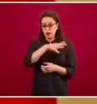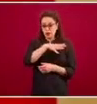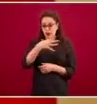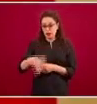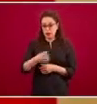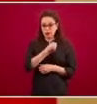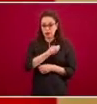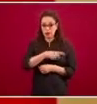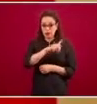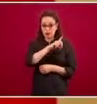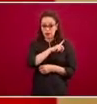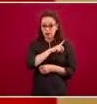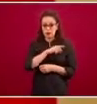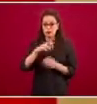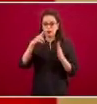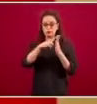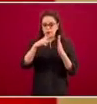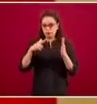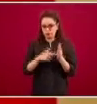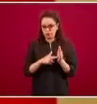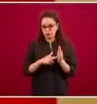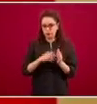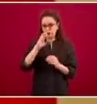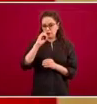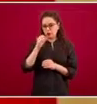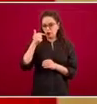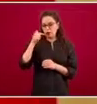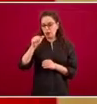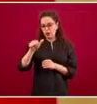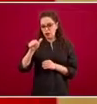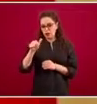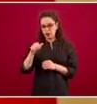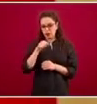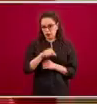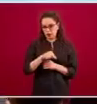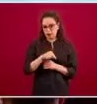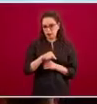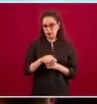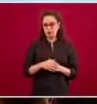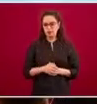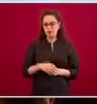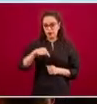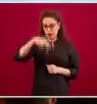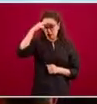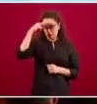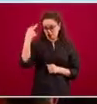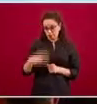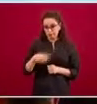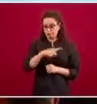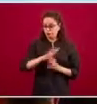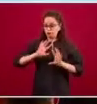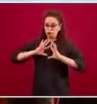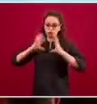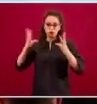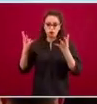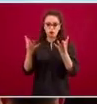law and according to the official Mexican norms, all